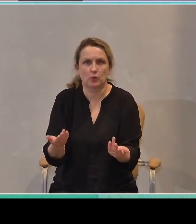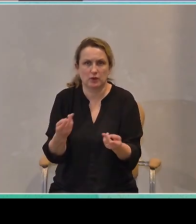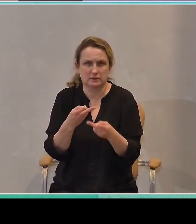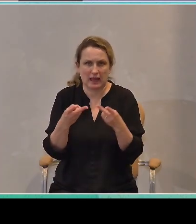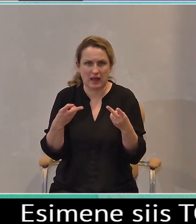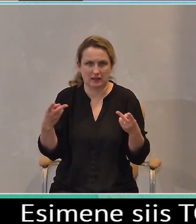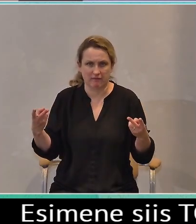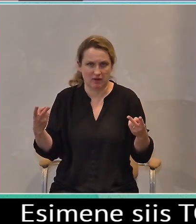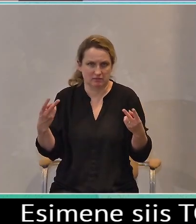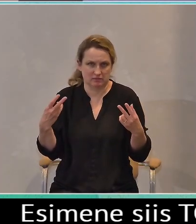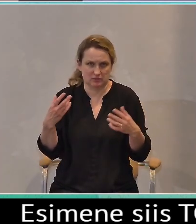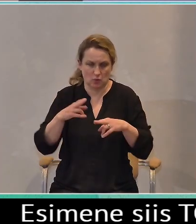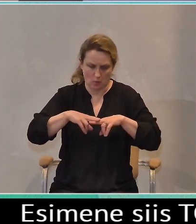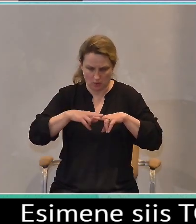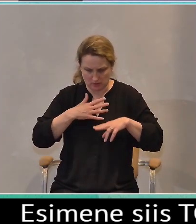various tissues.